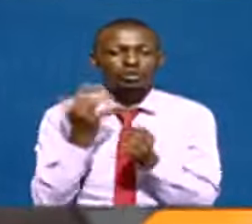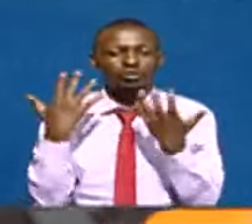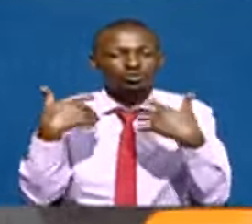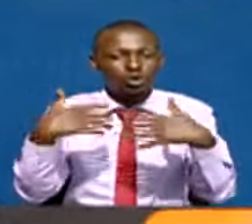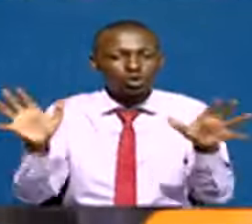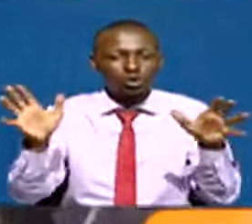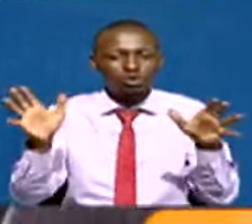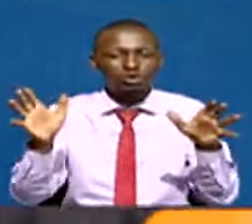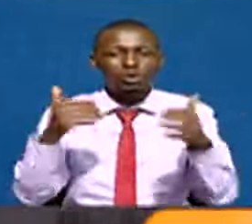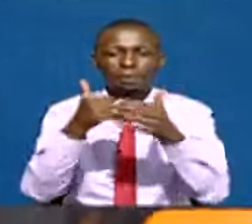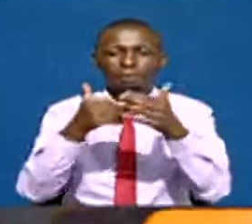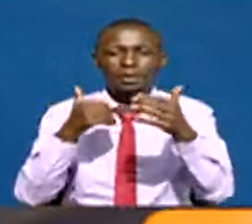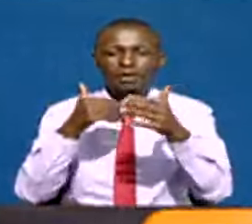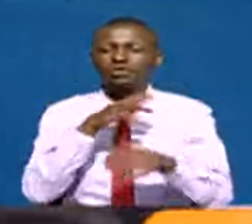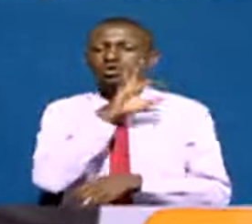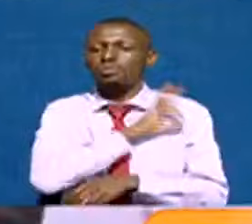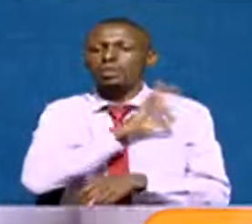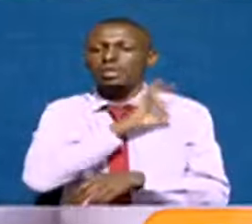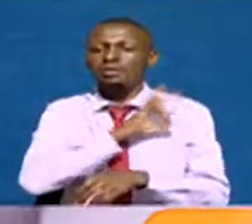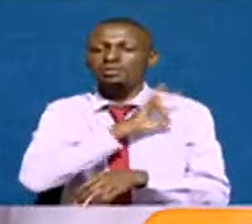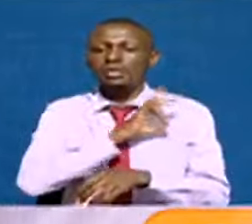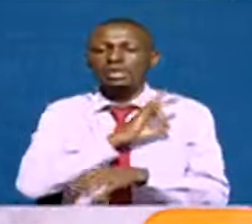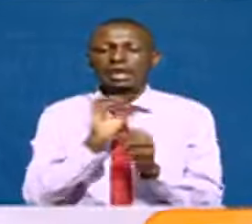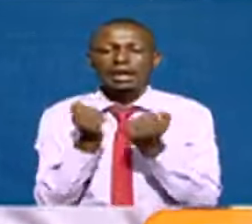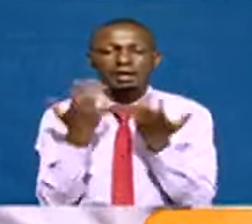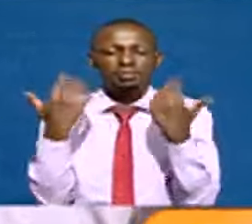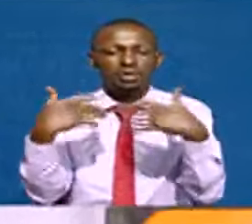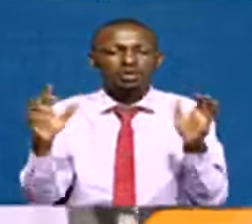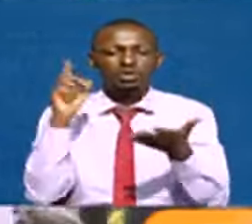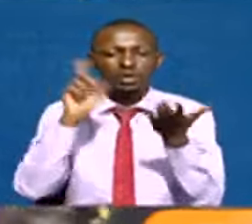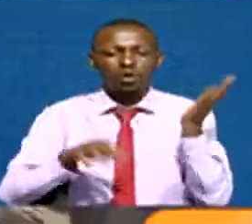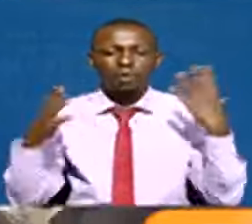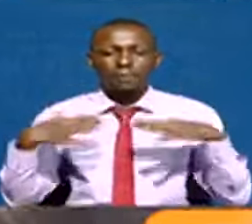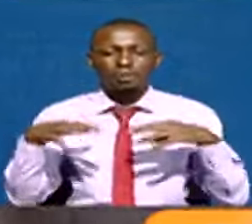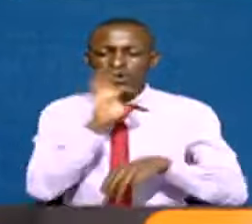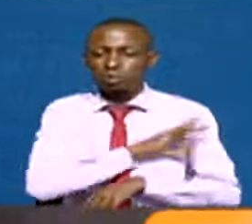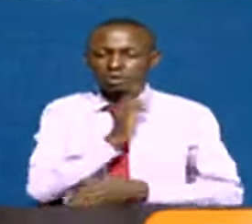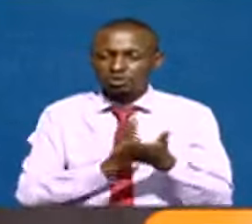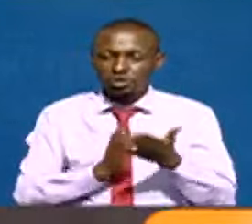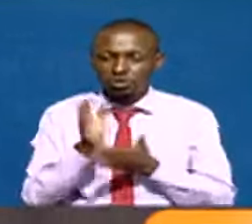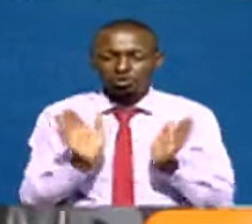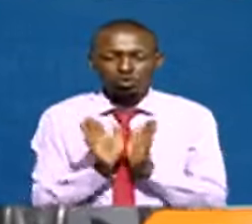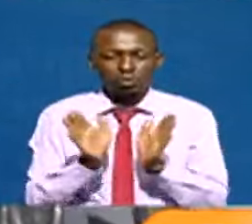the gains made over the years. They have further asked the public to take advantage of the public